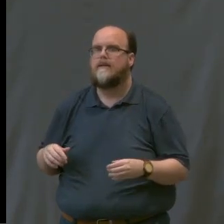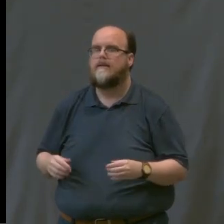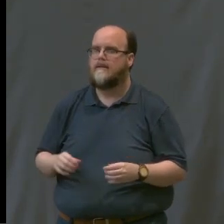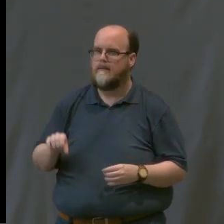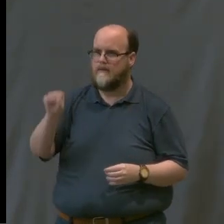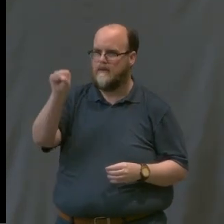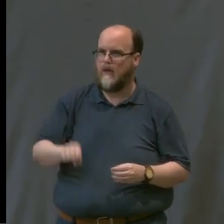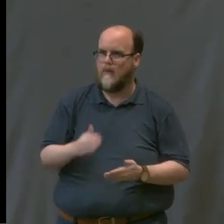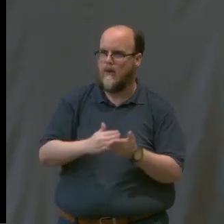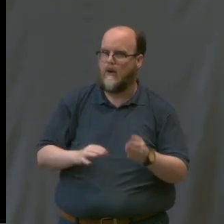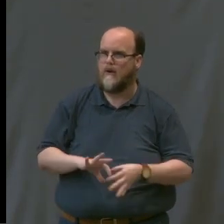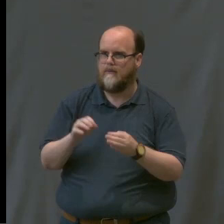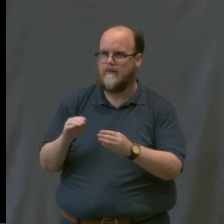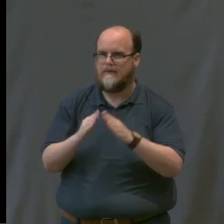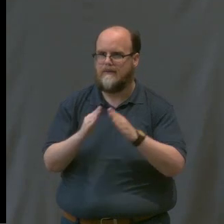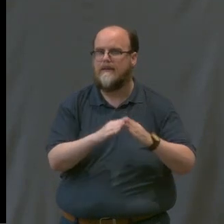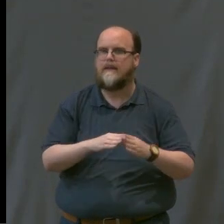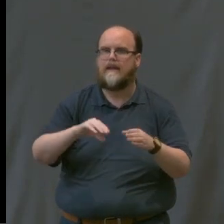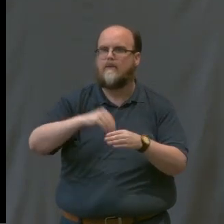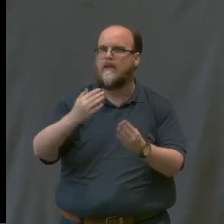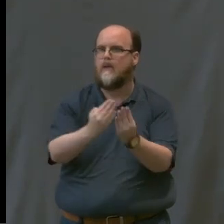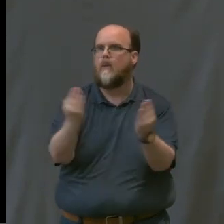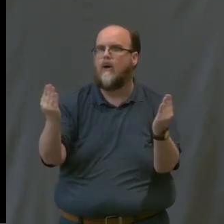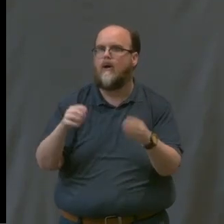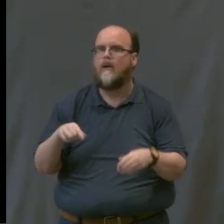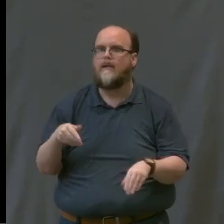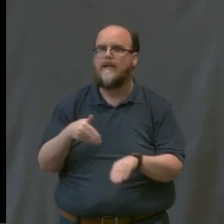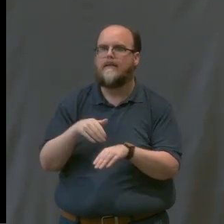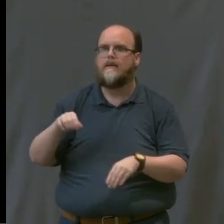of the city of David, just barely outside the wall, at the Pool of